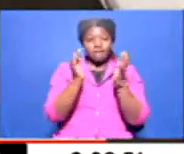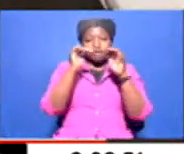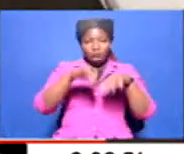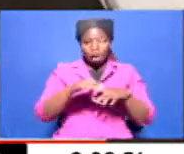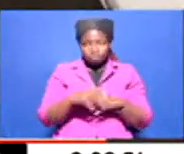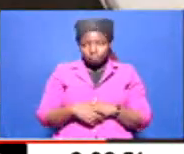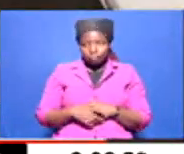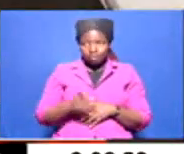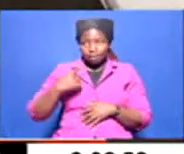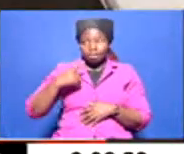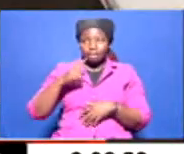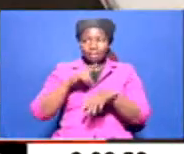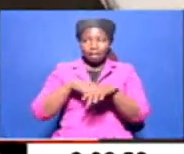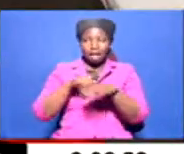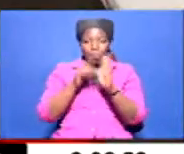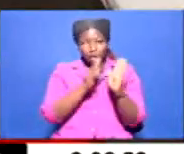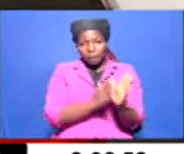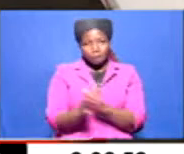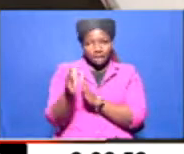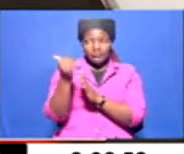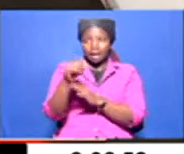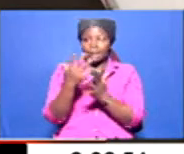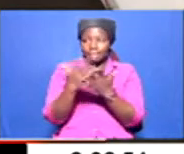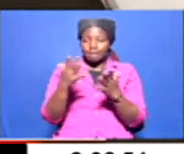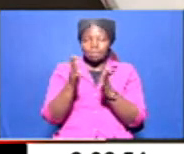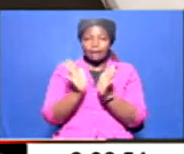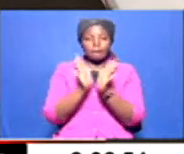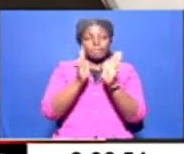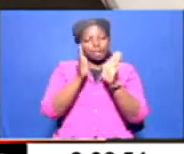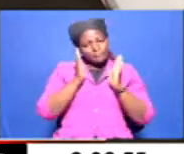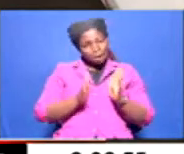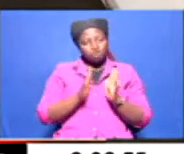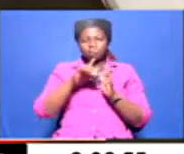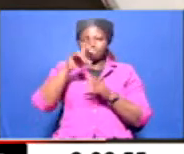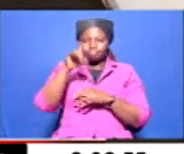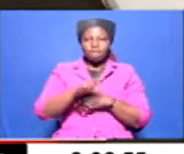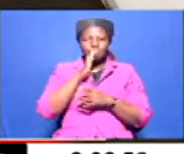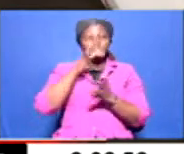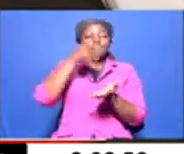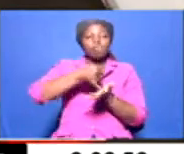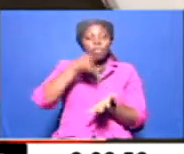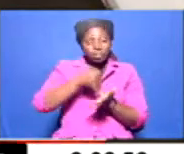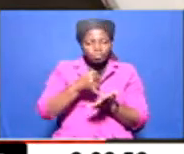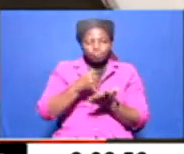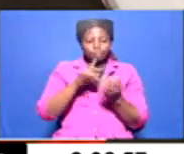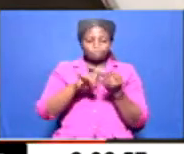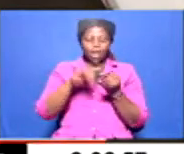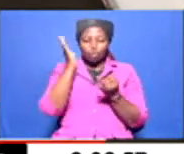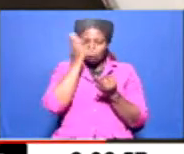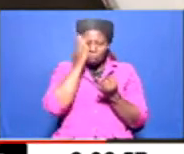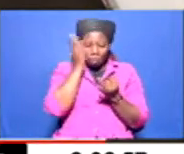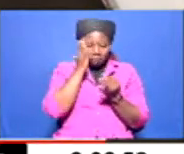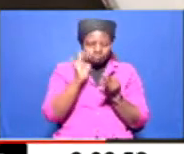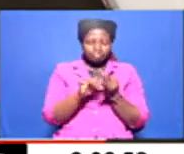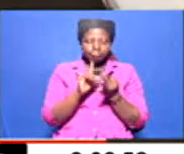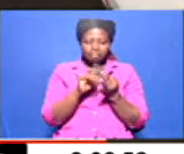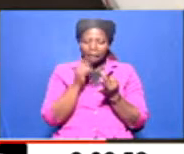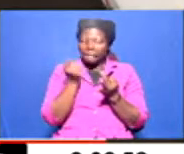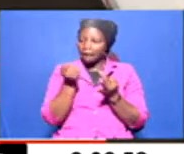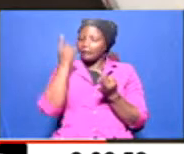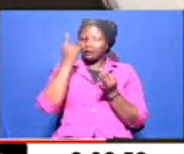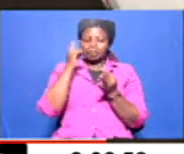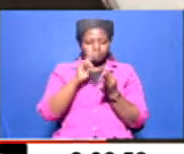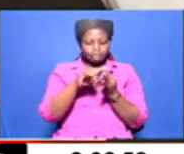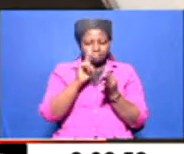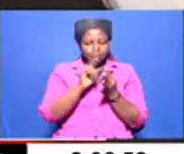plan anything, mwananchi lazima ahusishwe, ajue, aelewe,